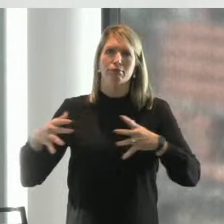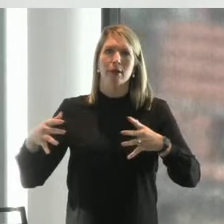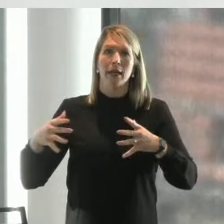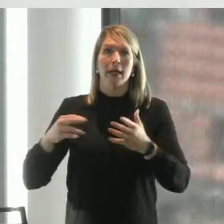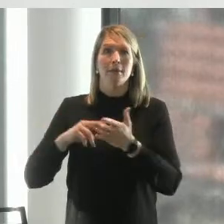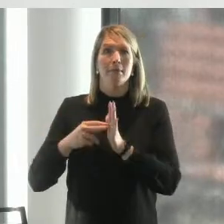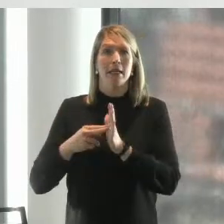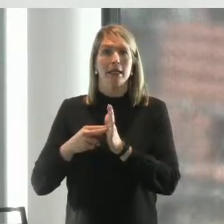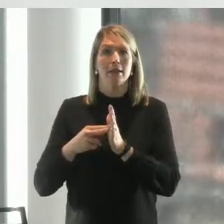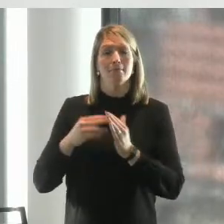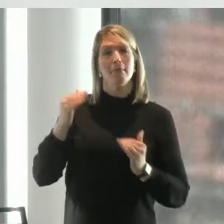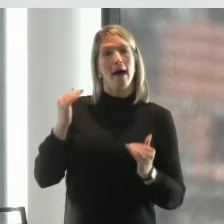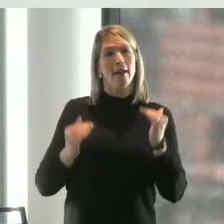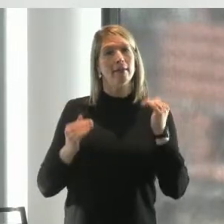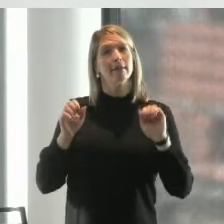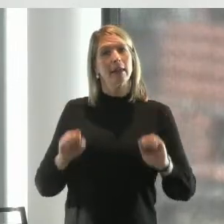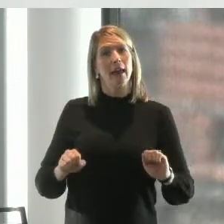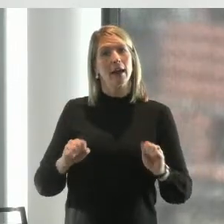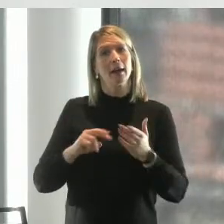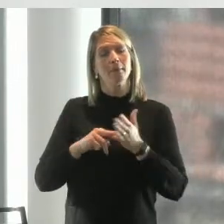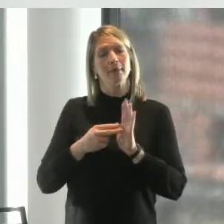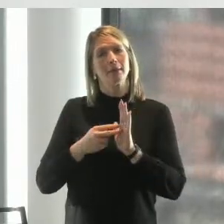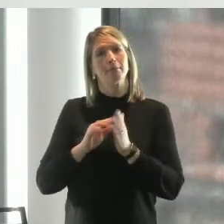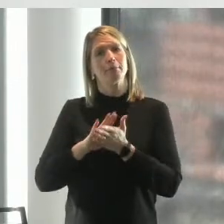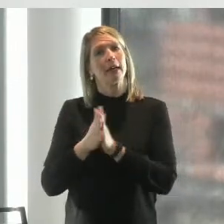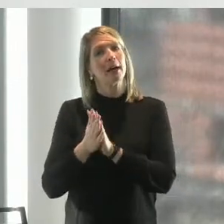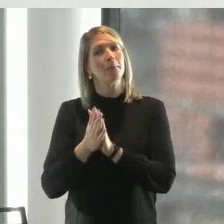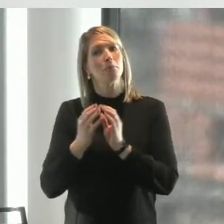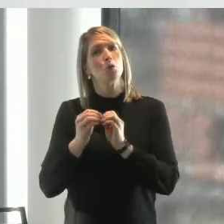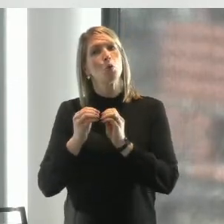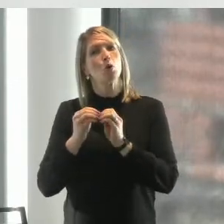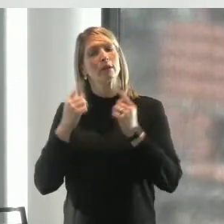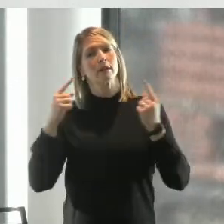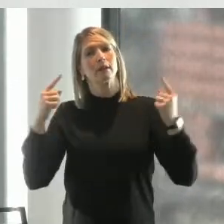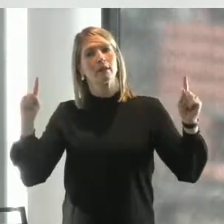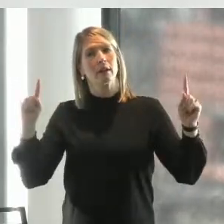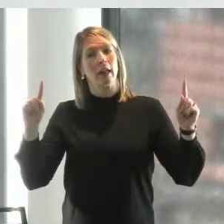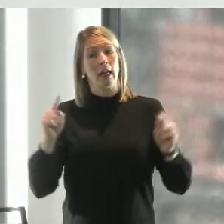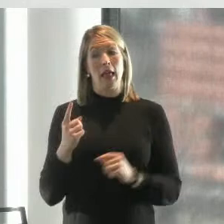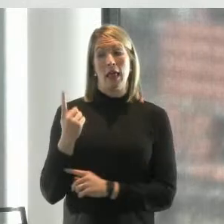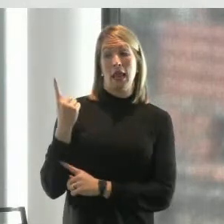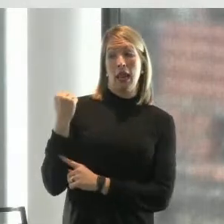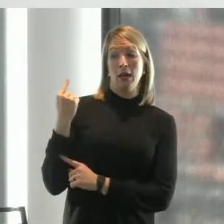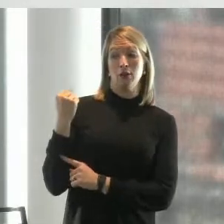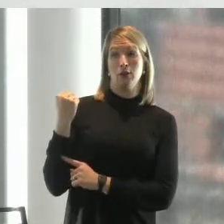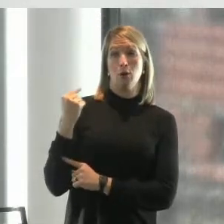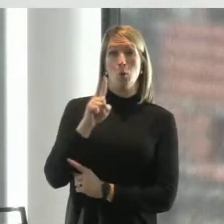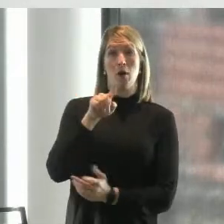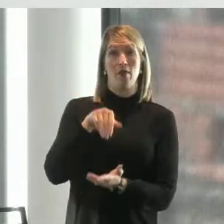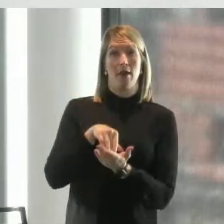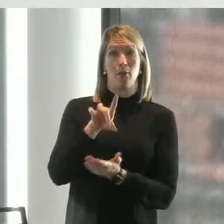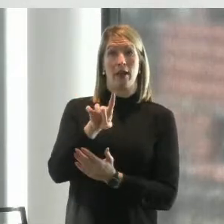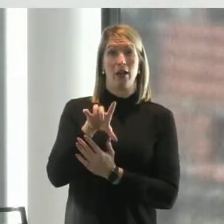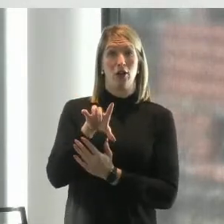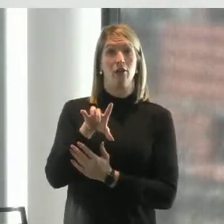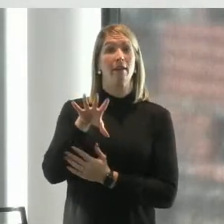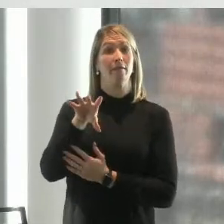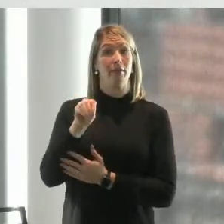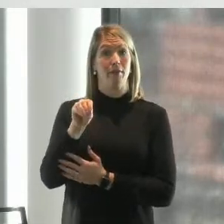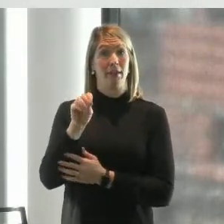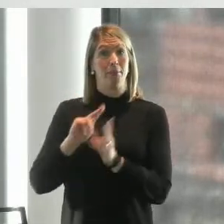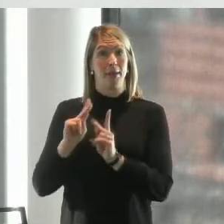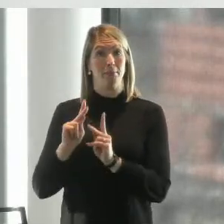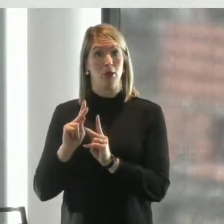optimism. Last year, the province welcomed 1,850 new permanent residents. That's an increase of